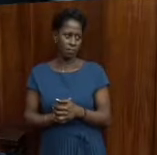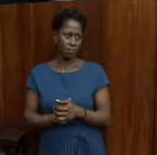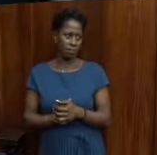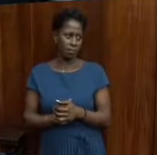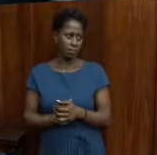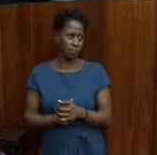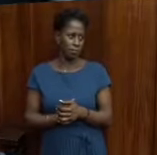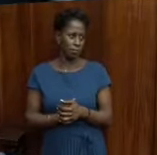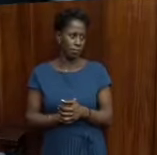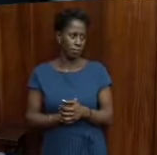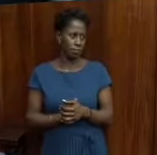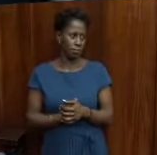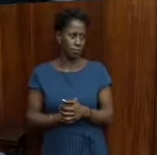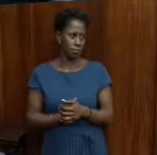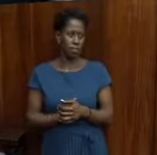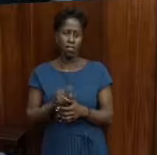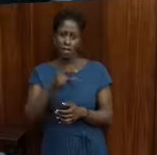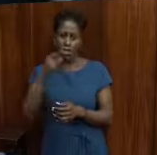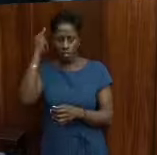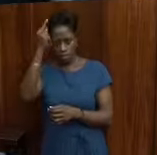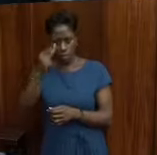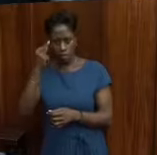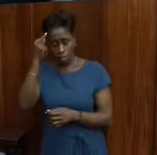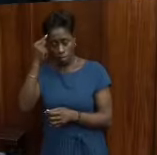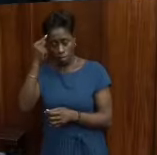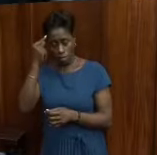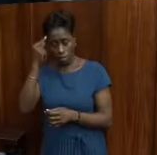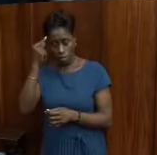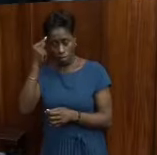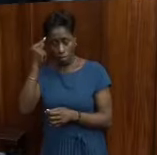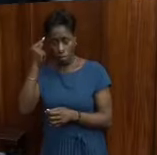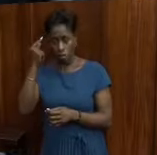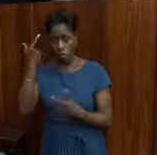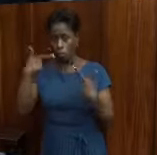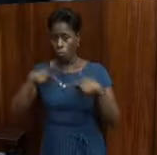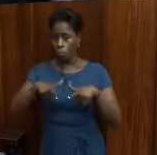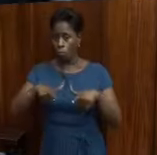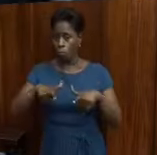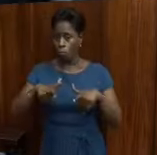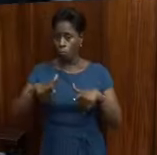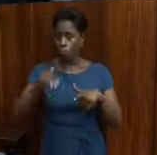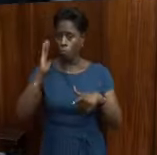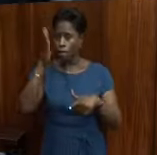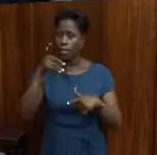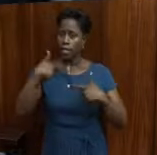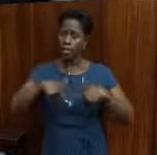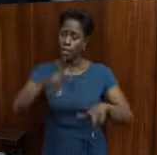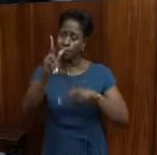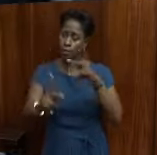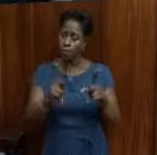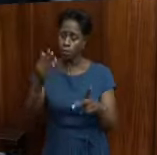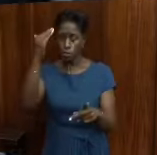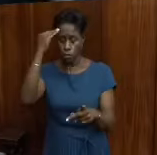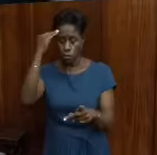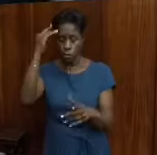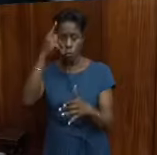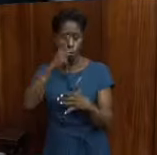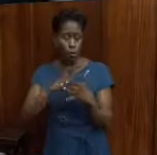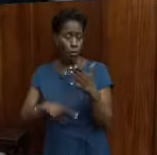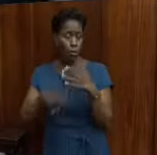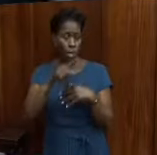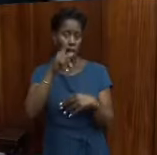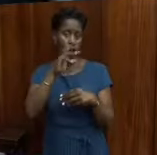Mr. Speaker, my government will be open and transparent in its dealings with all investors and will do what a responsible government